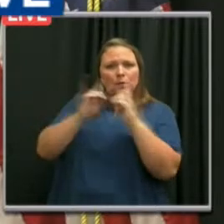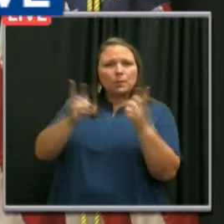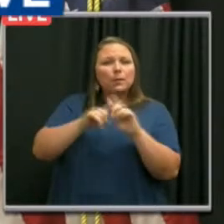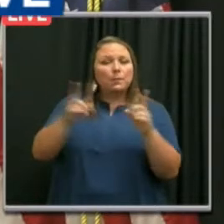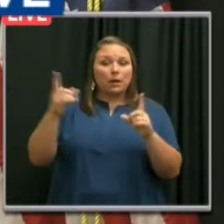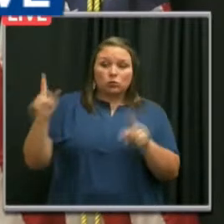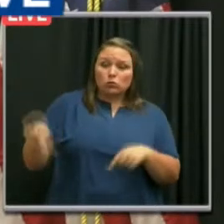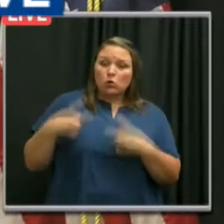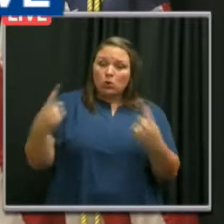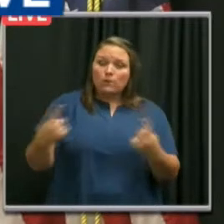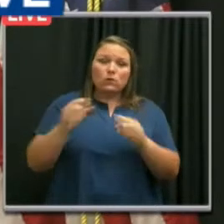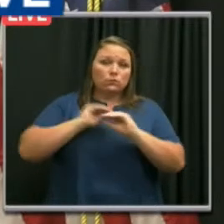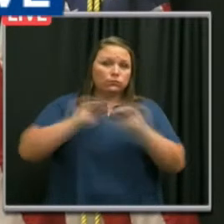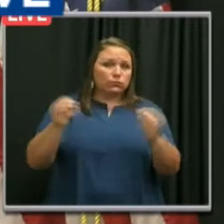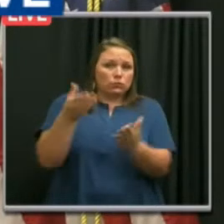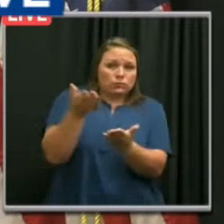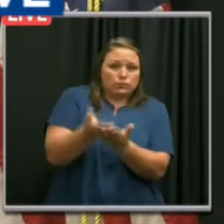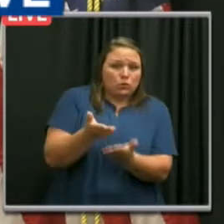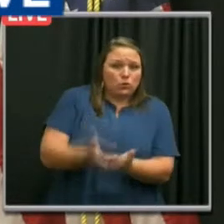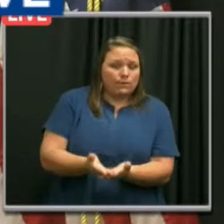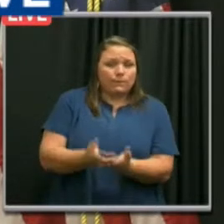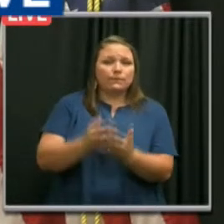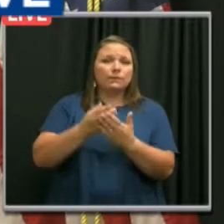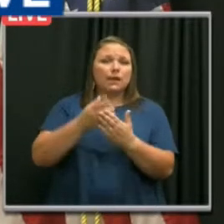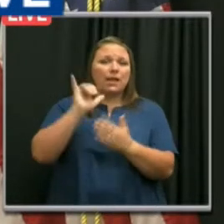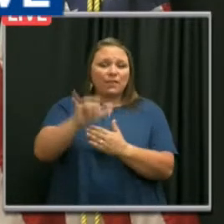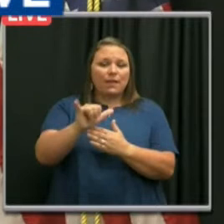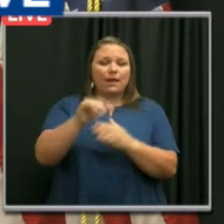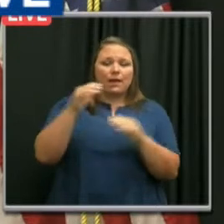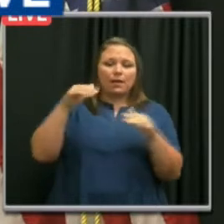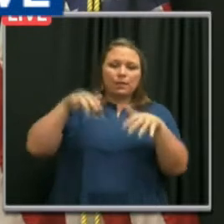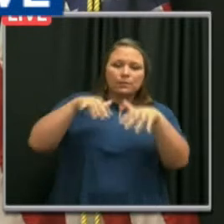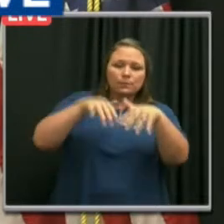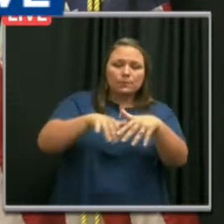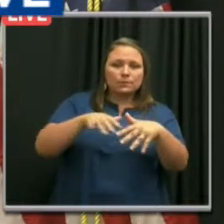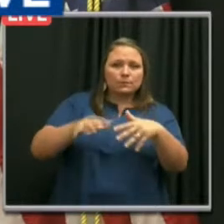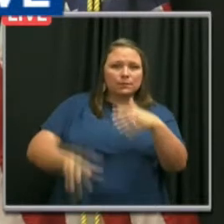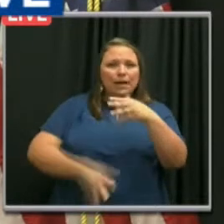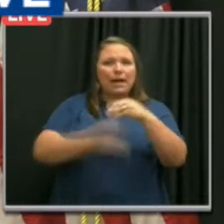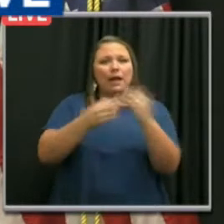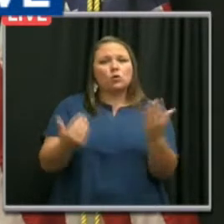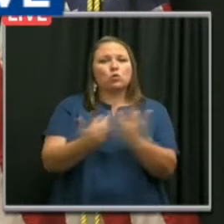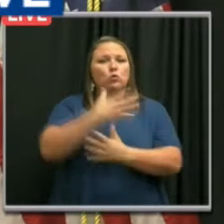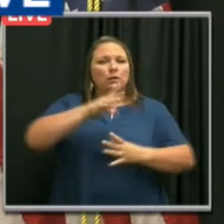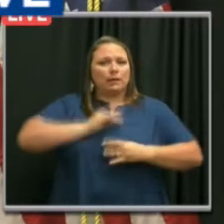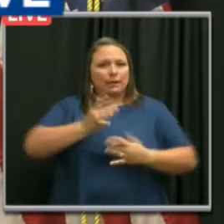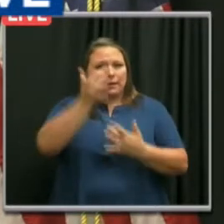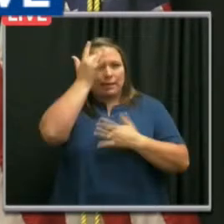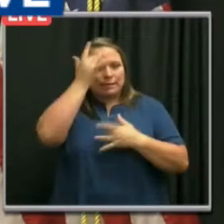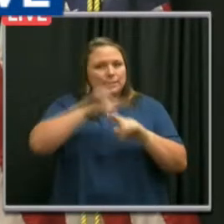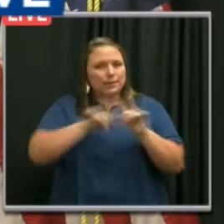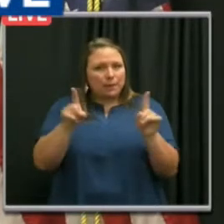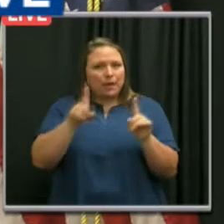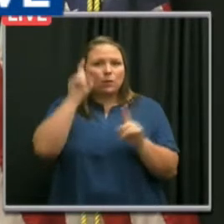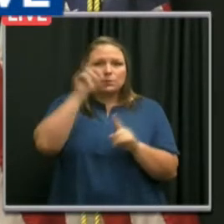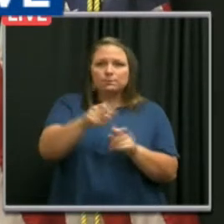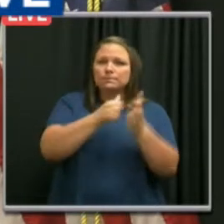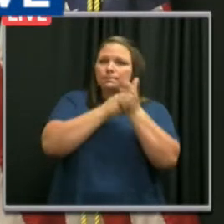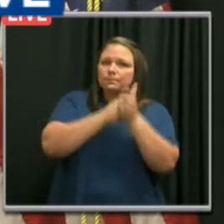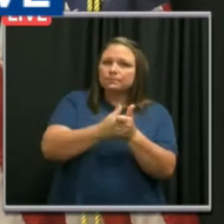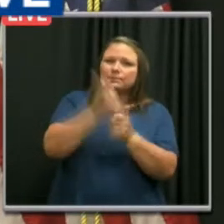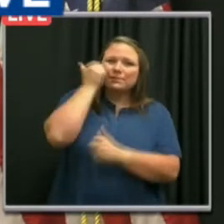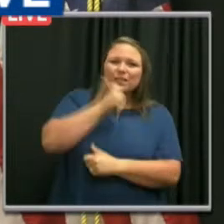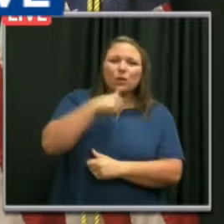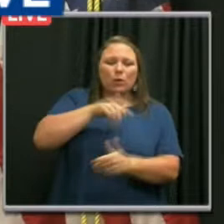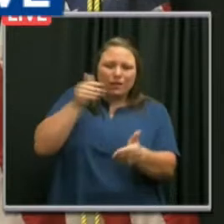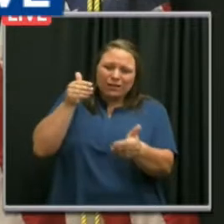added an additional new case. but we have to be on it every day. We are